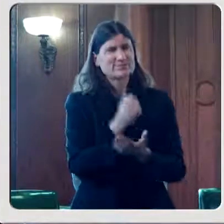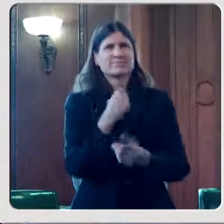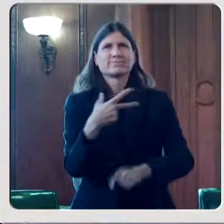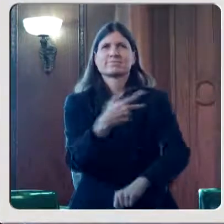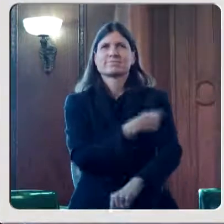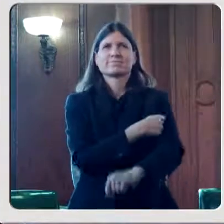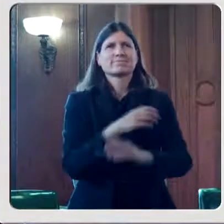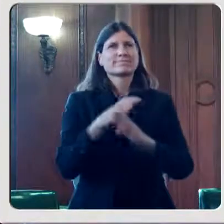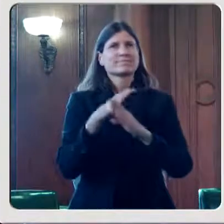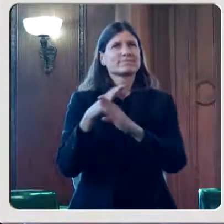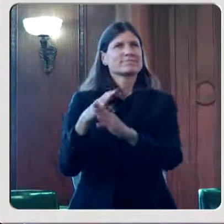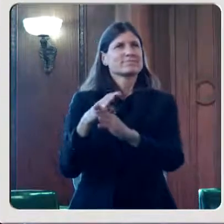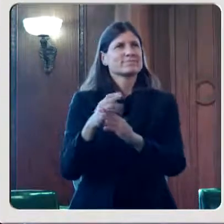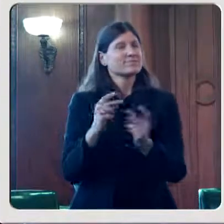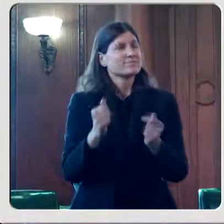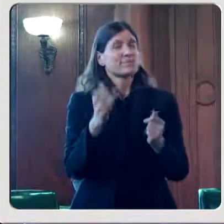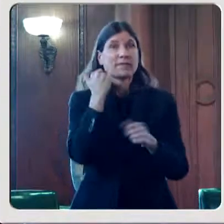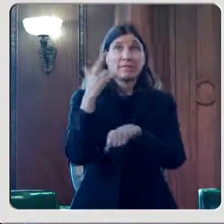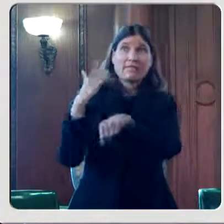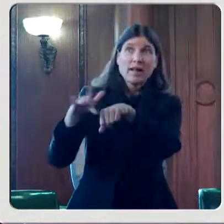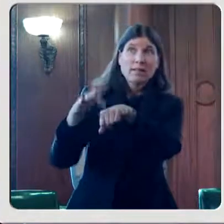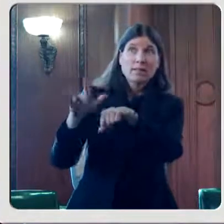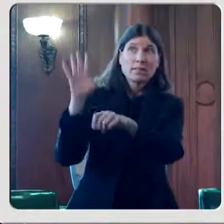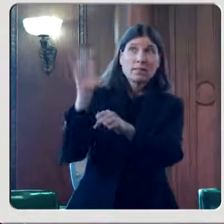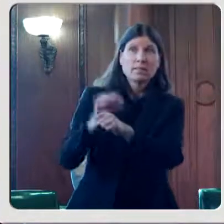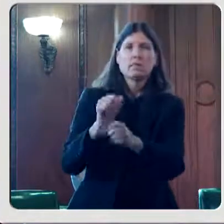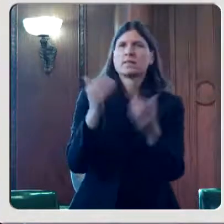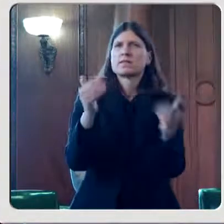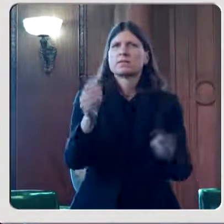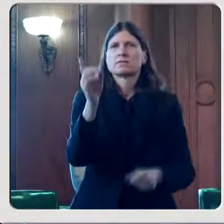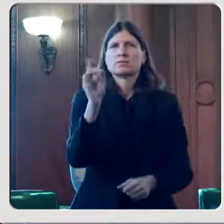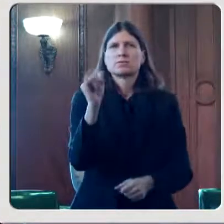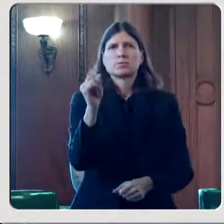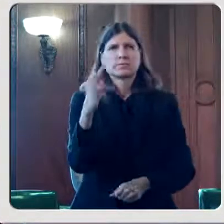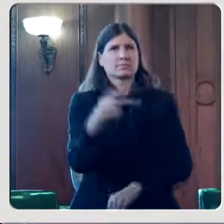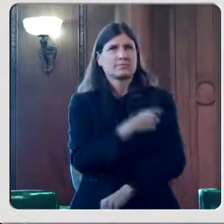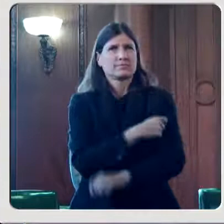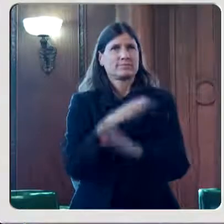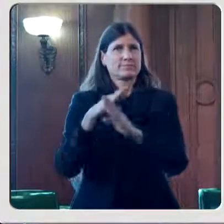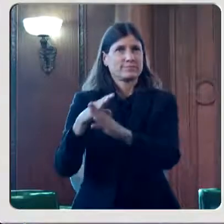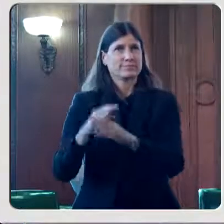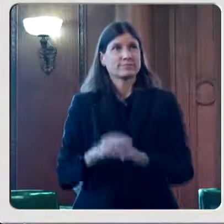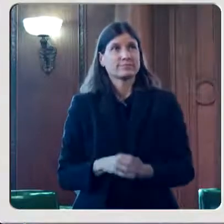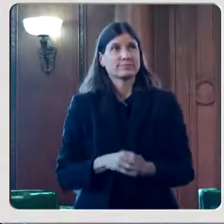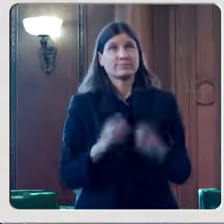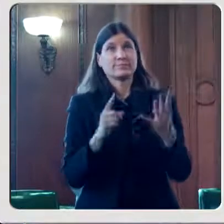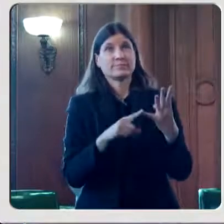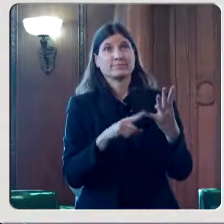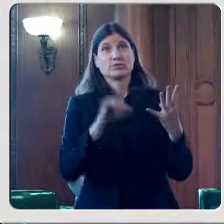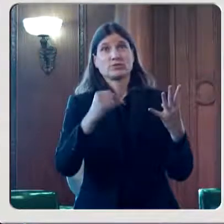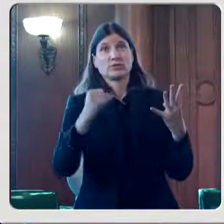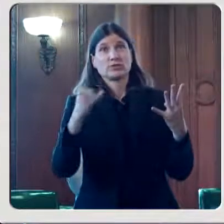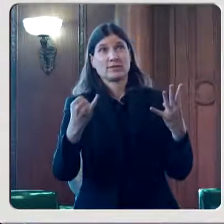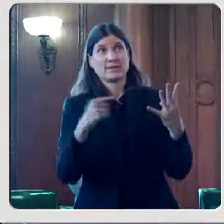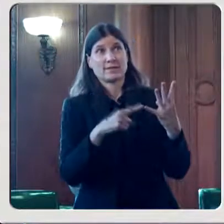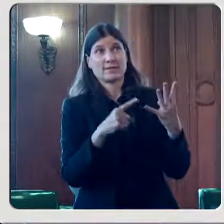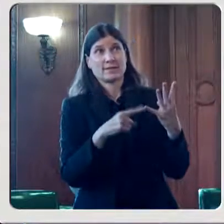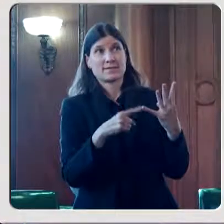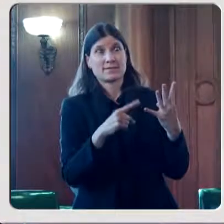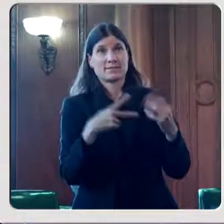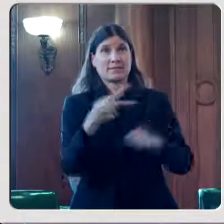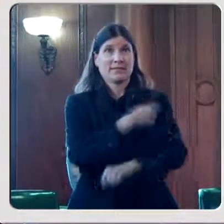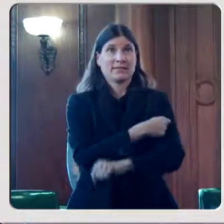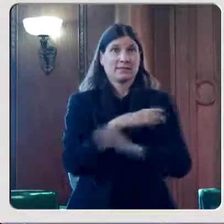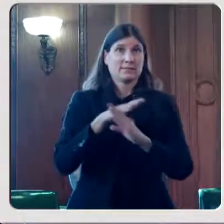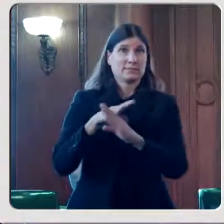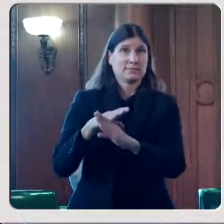can. The good news is now that the Johnson & Johnson vaccine is being reviewed by the FDA, and there will be a decision later